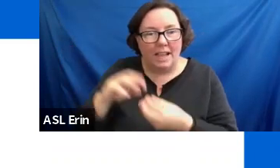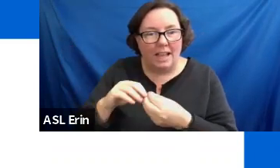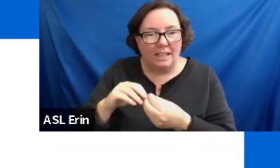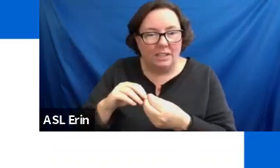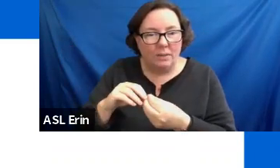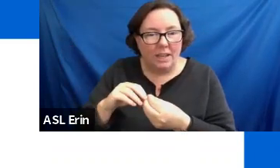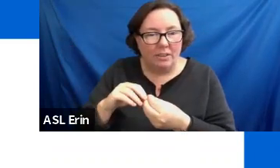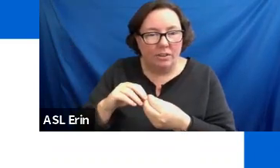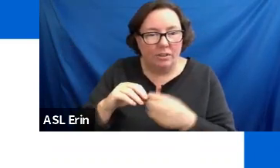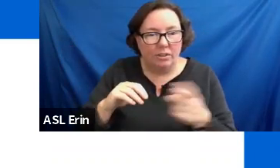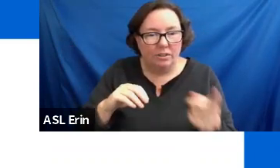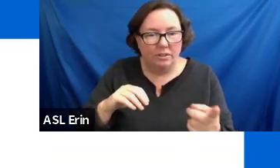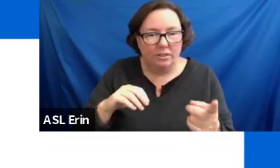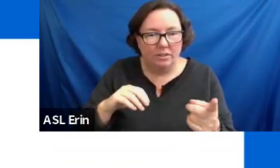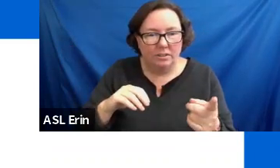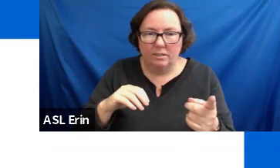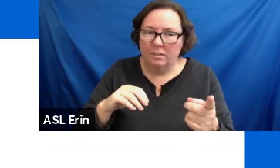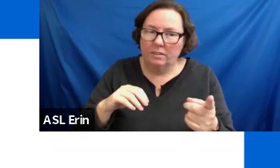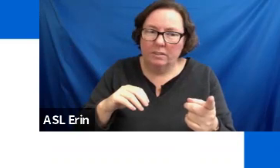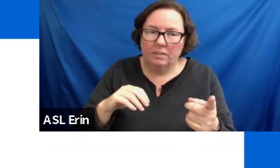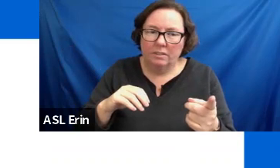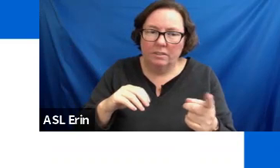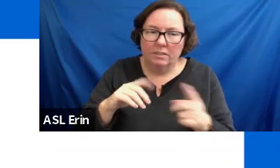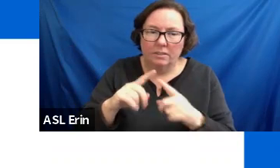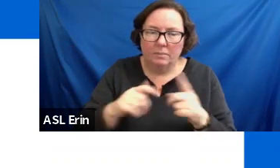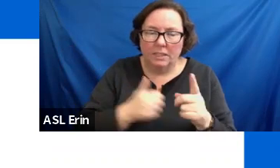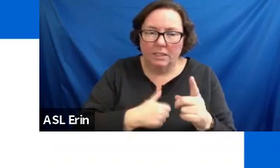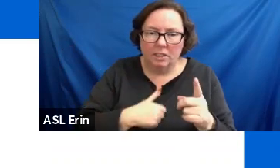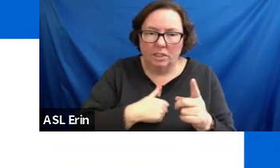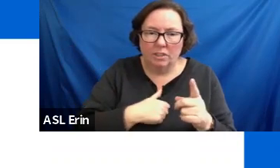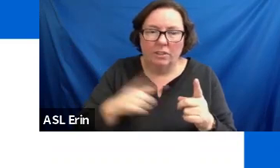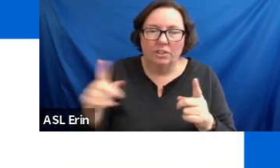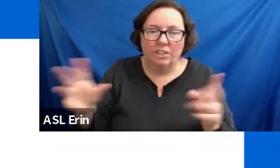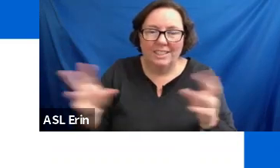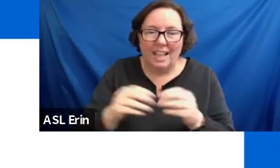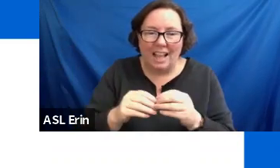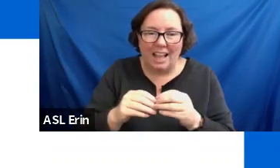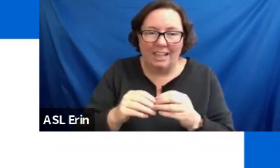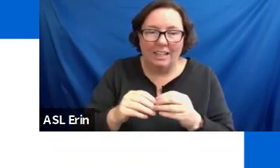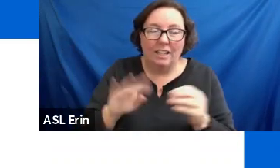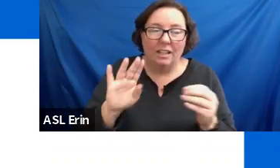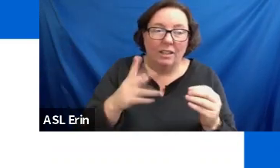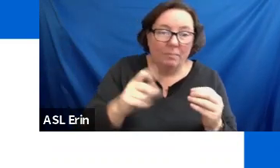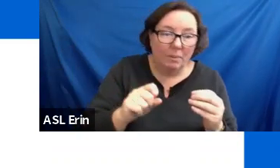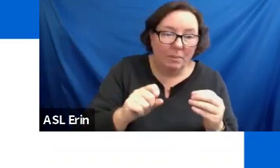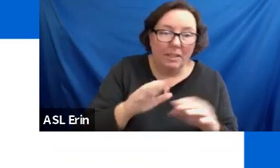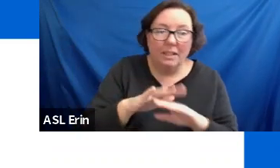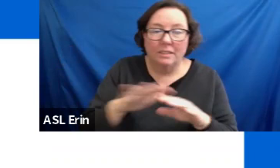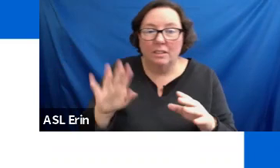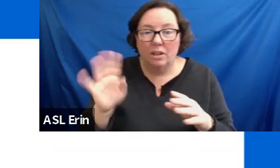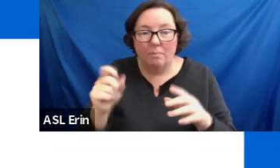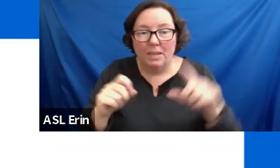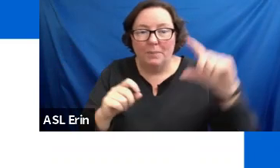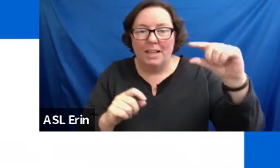that are on this screen. So apologies, she's adding together the BPS and non-BPS grade 7 and